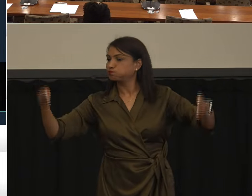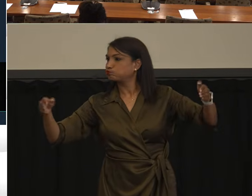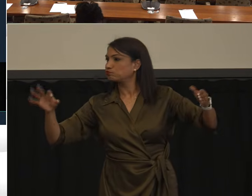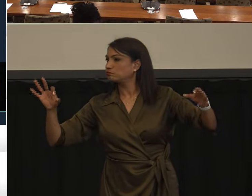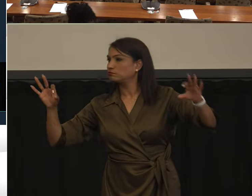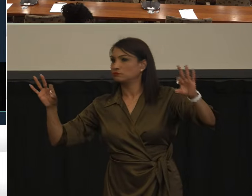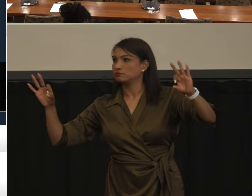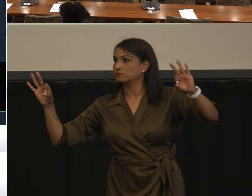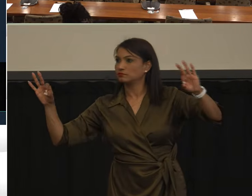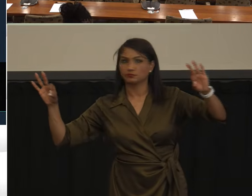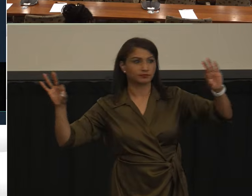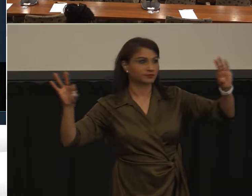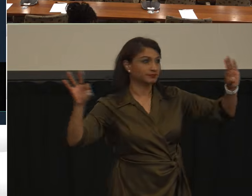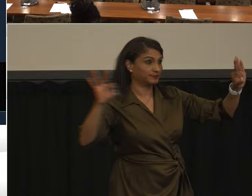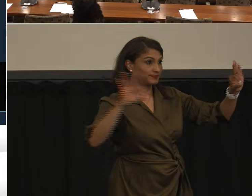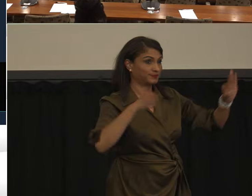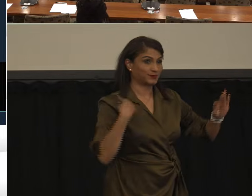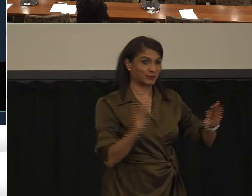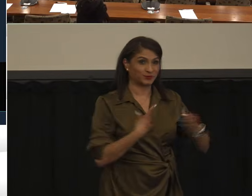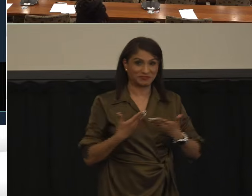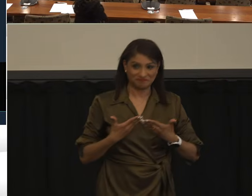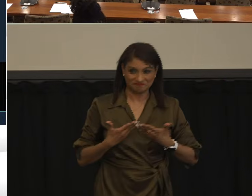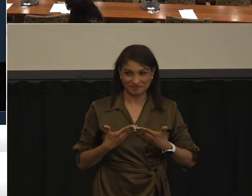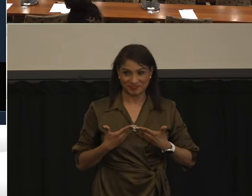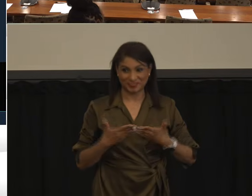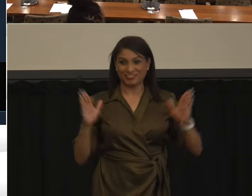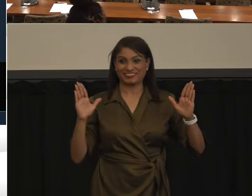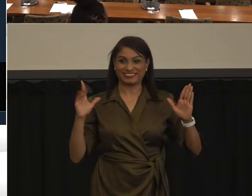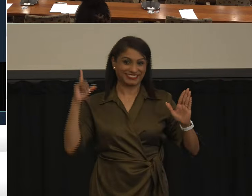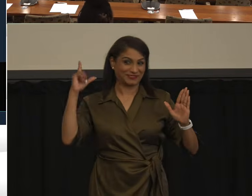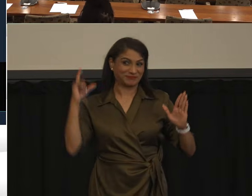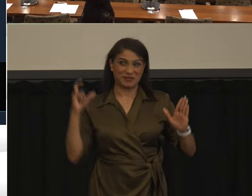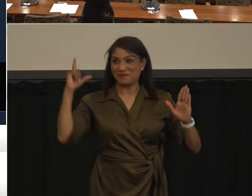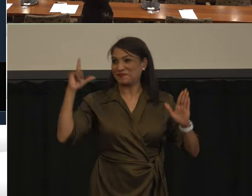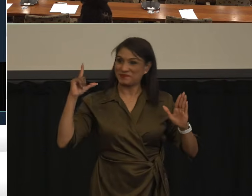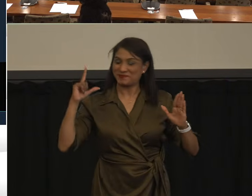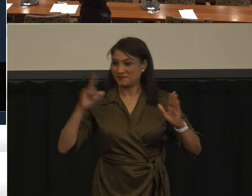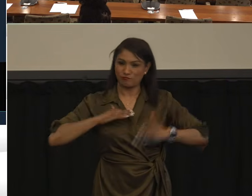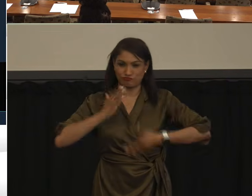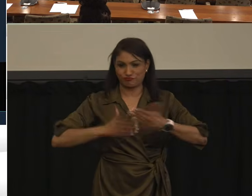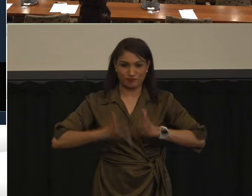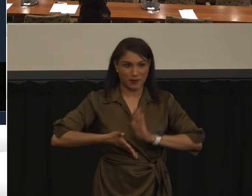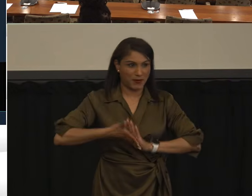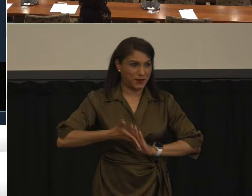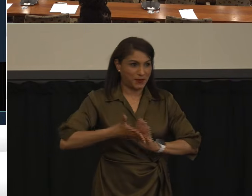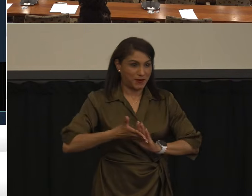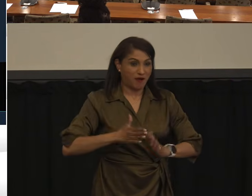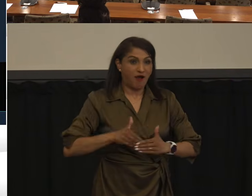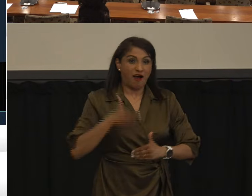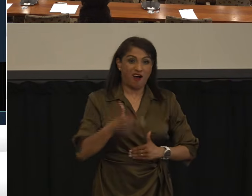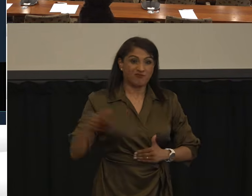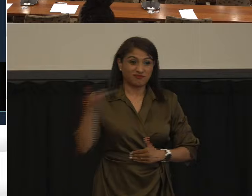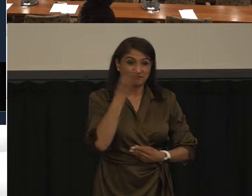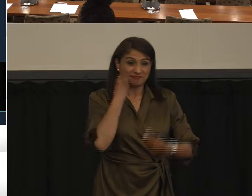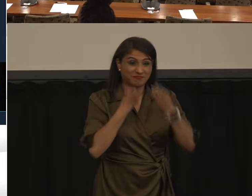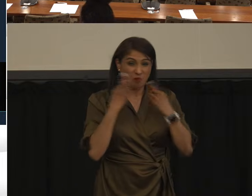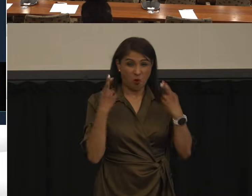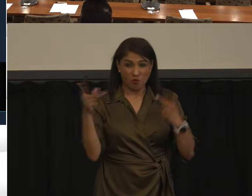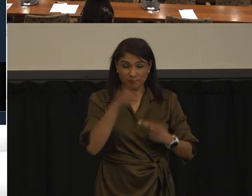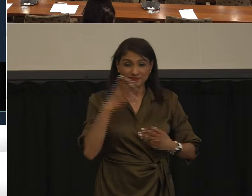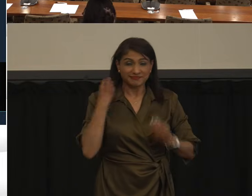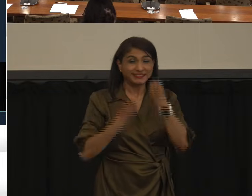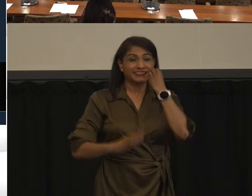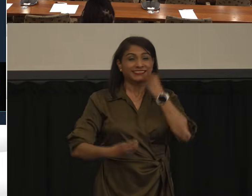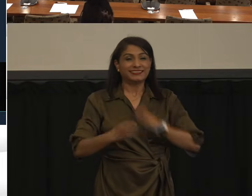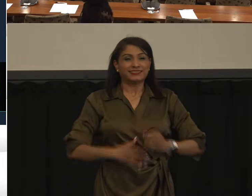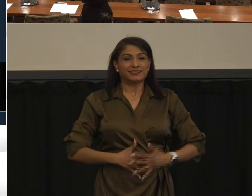We have our attendees coming back into the room, and I think it is time to get us started again. I